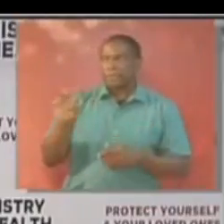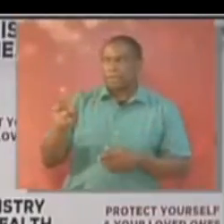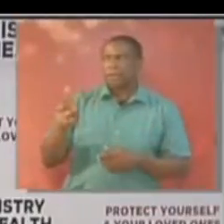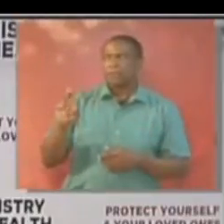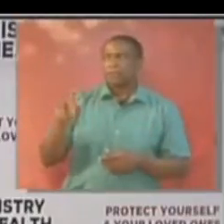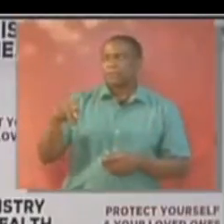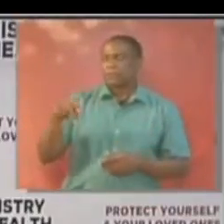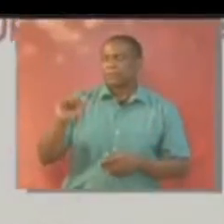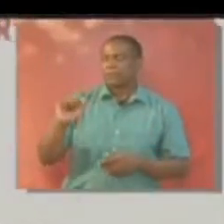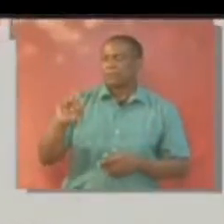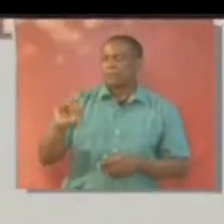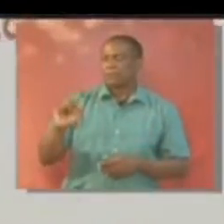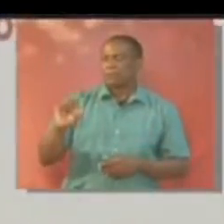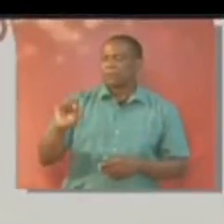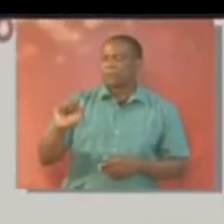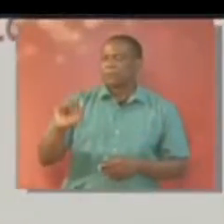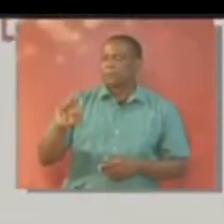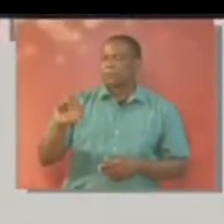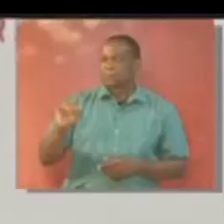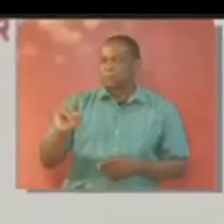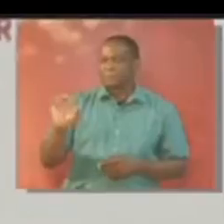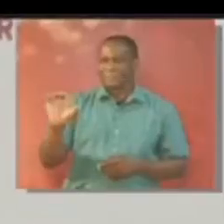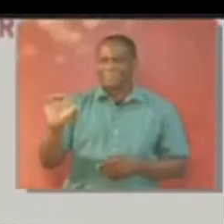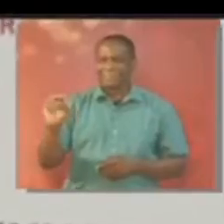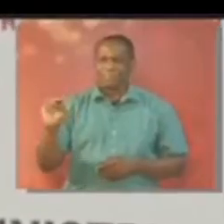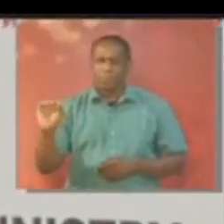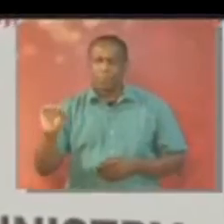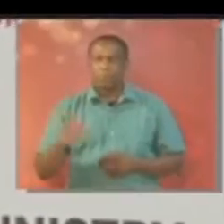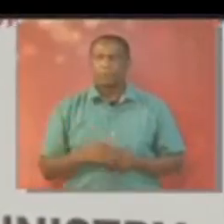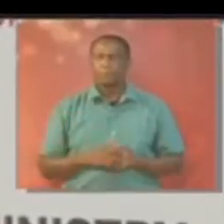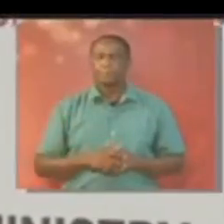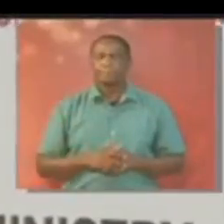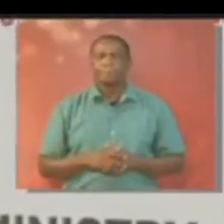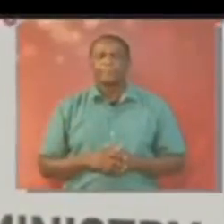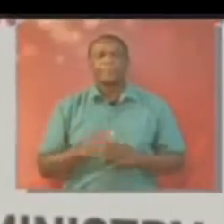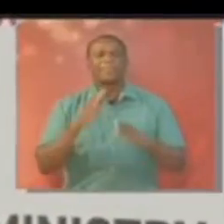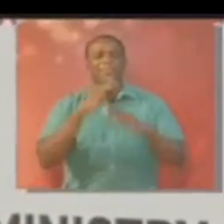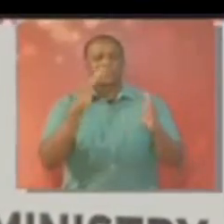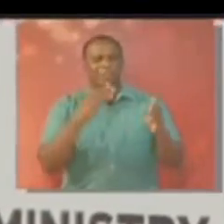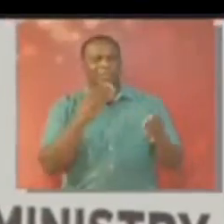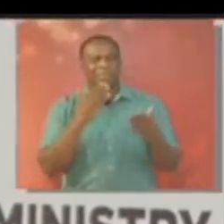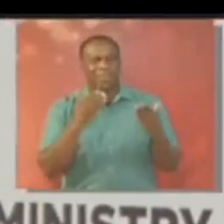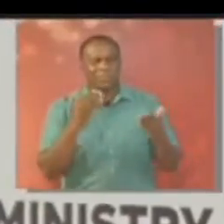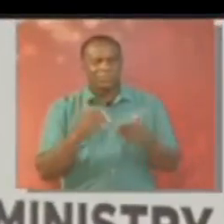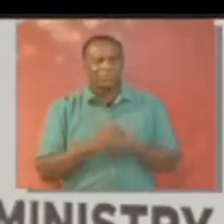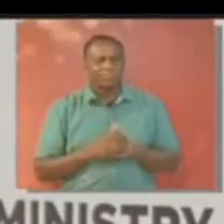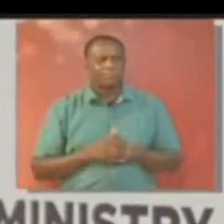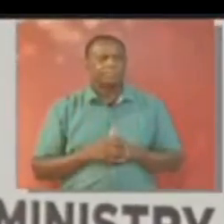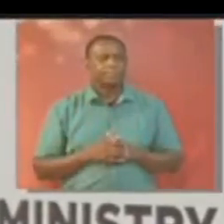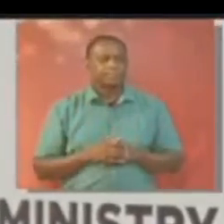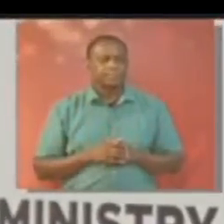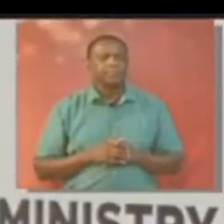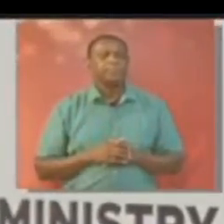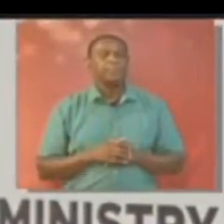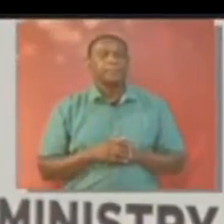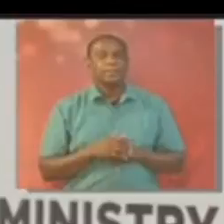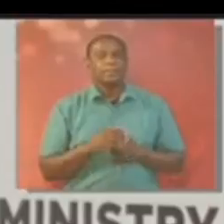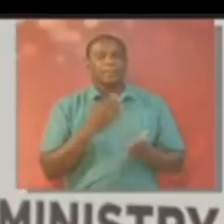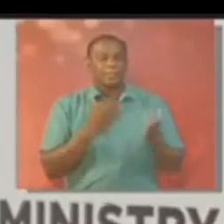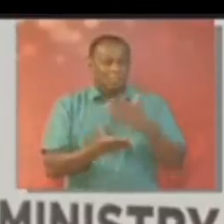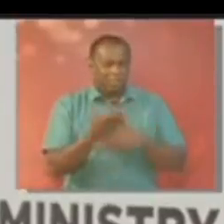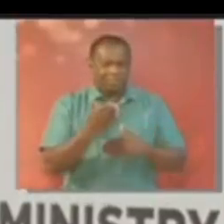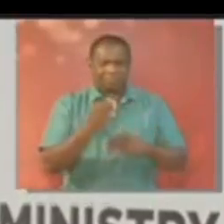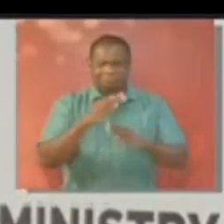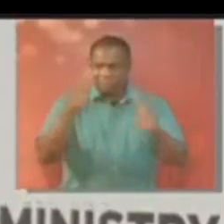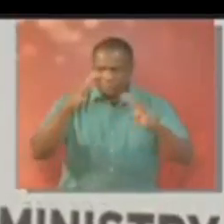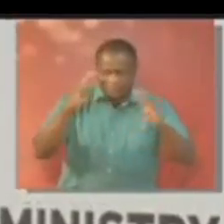Hi, good morning. Thanks, Al. Good morning to the Minister of Health, Dr. St. Bernard, members of the media, members of the